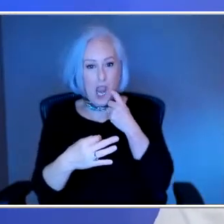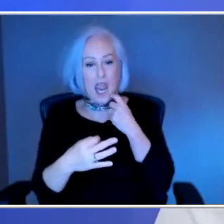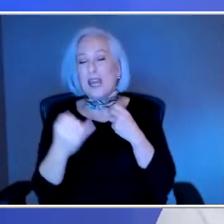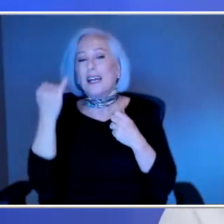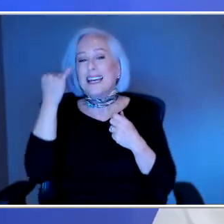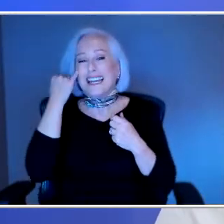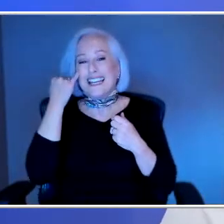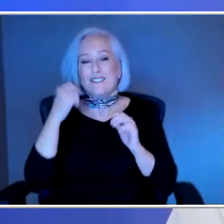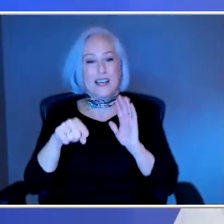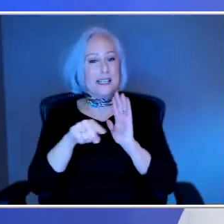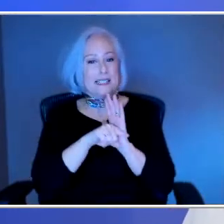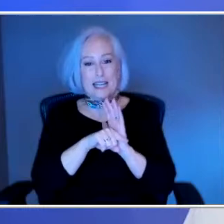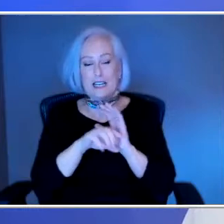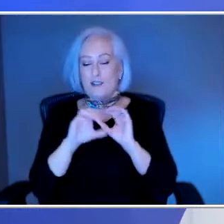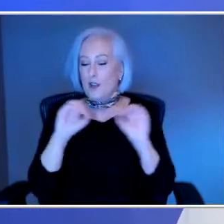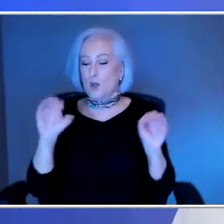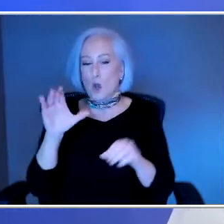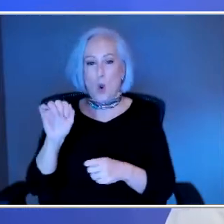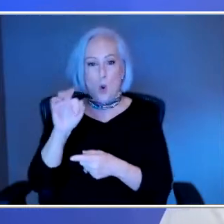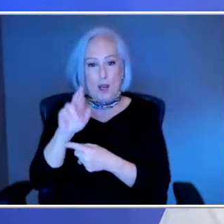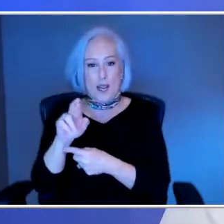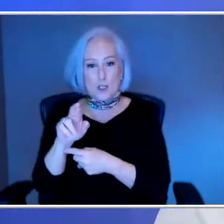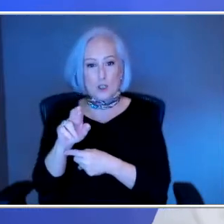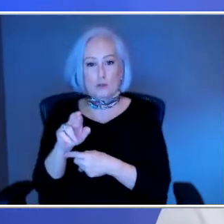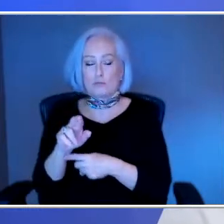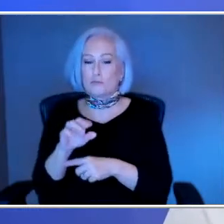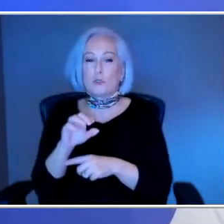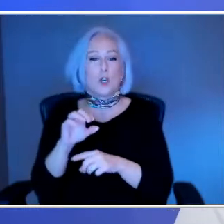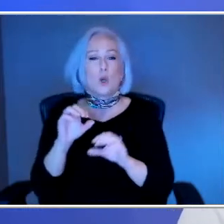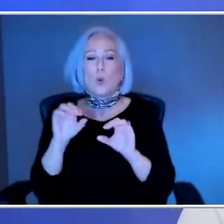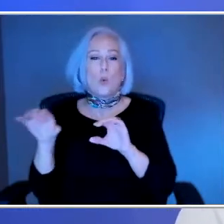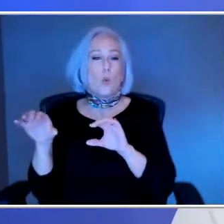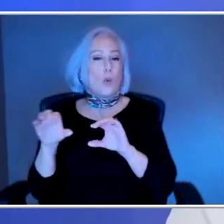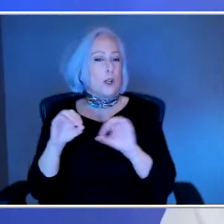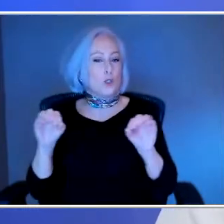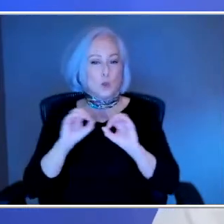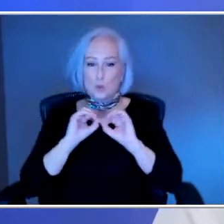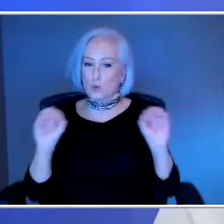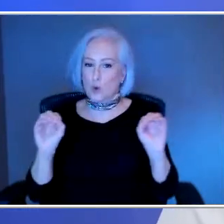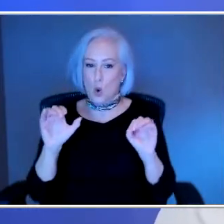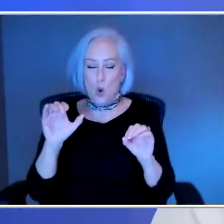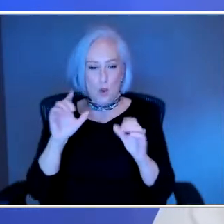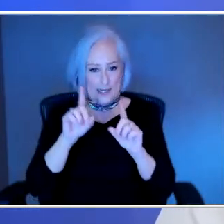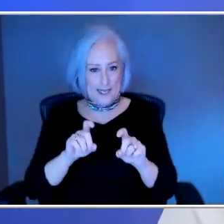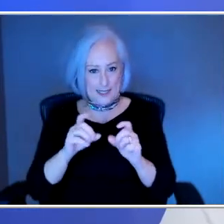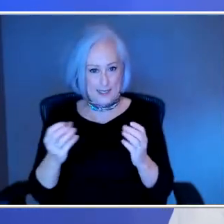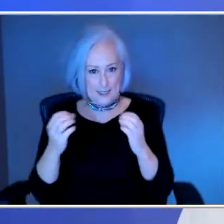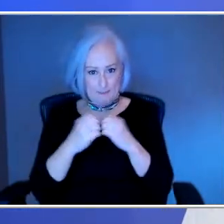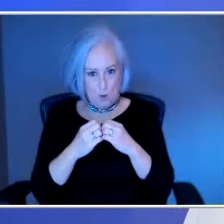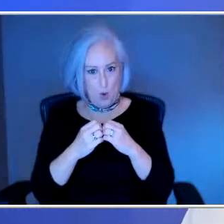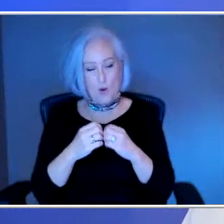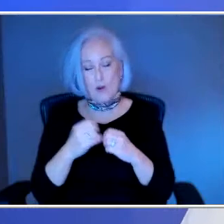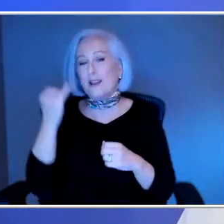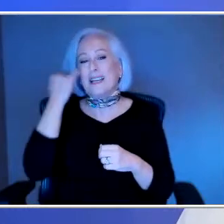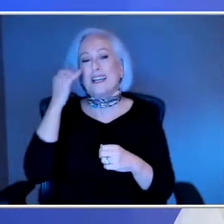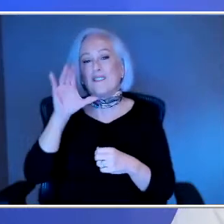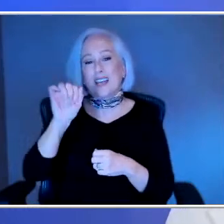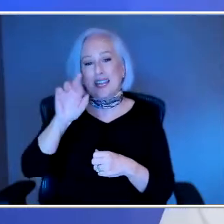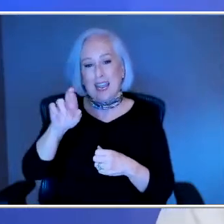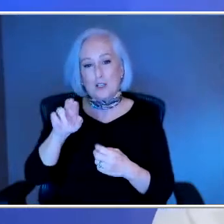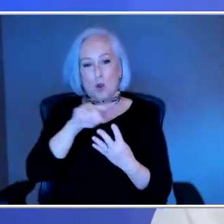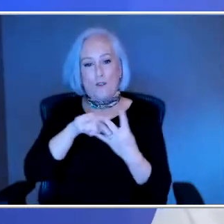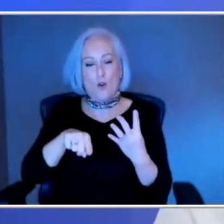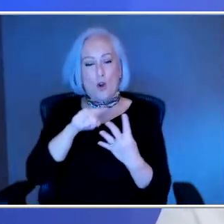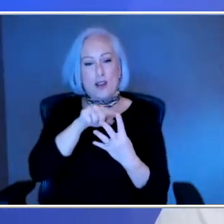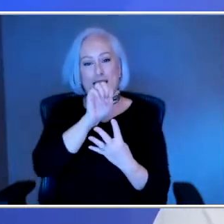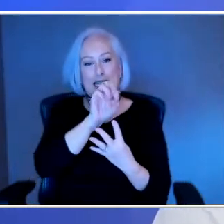no cancer case, we usually don't do any testing on it. But however, if it is a cancer case, we usually get 4 markers, which is being ER, PR, HER2,